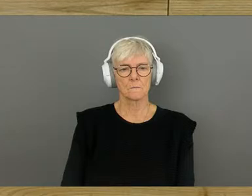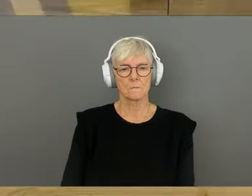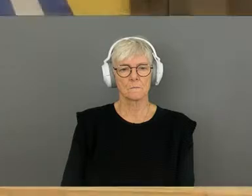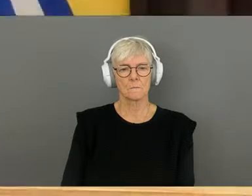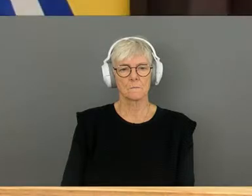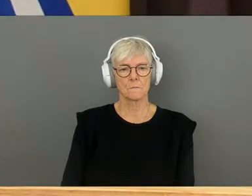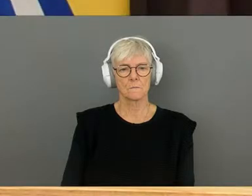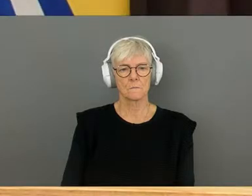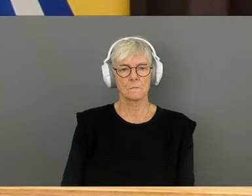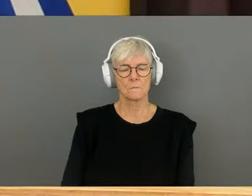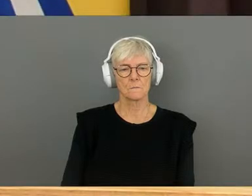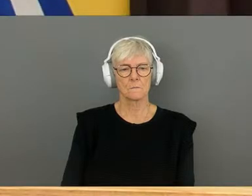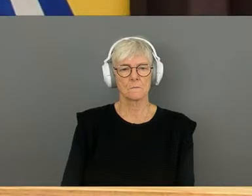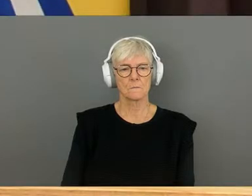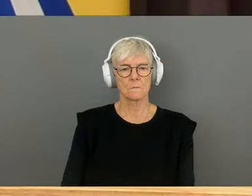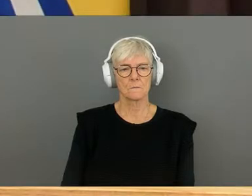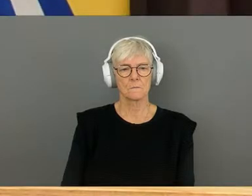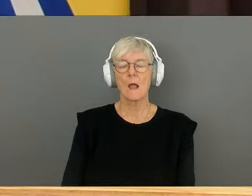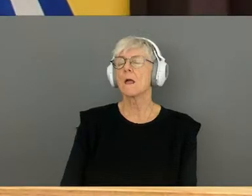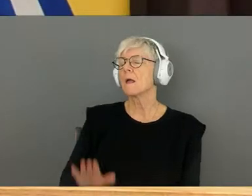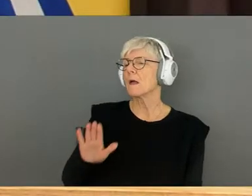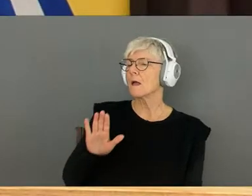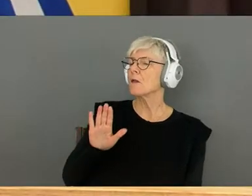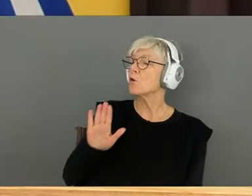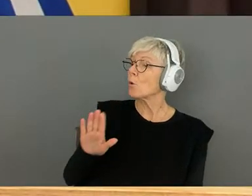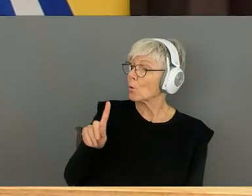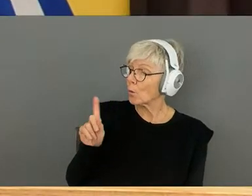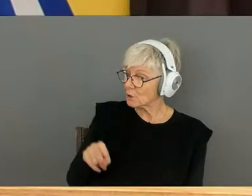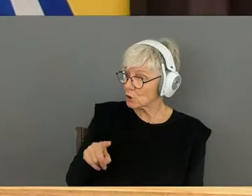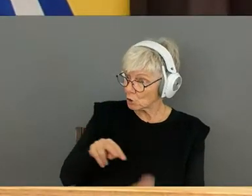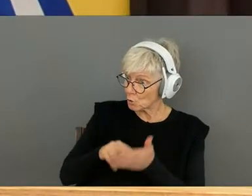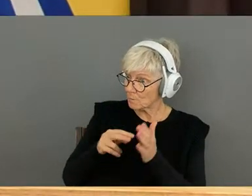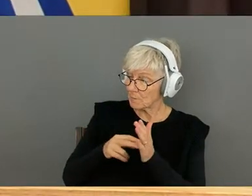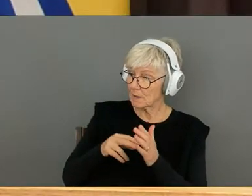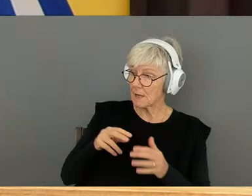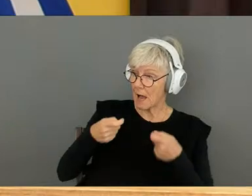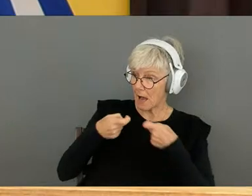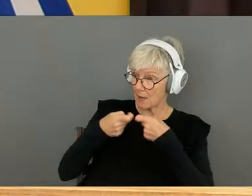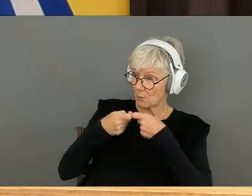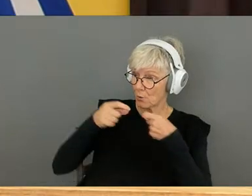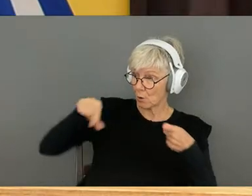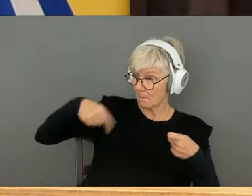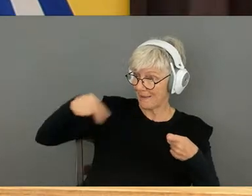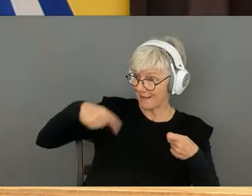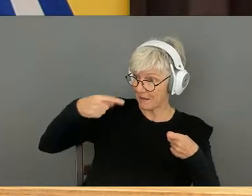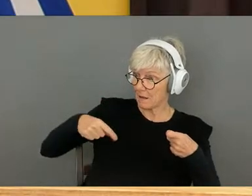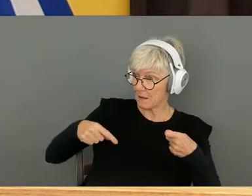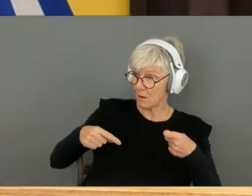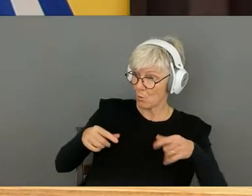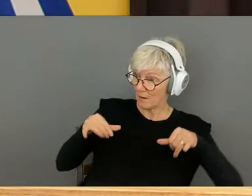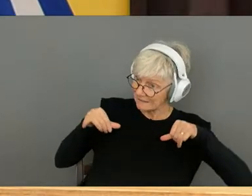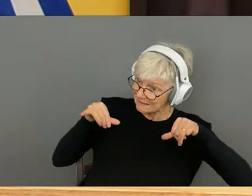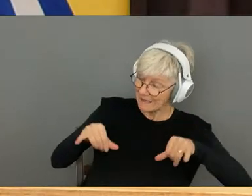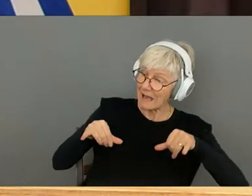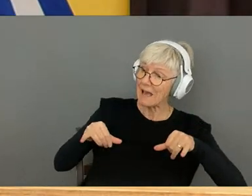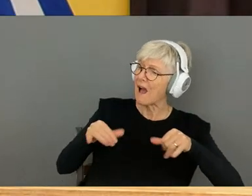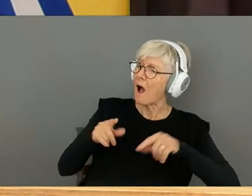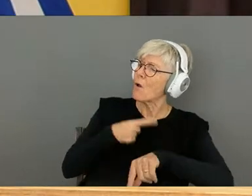So I think the question was, how long will Hydro-Québec stay in the province?